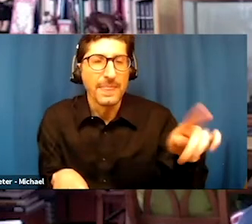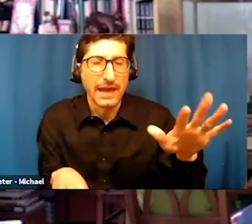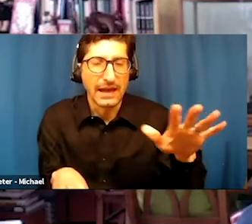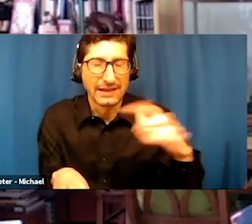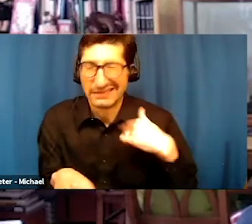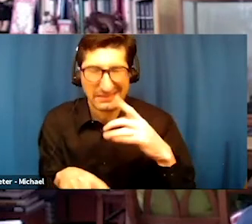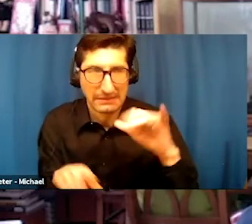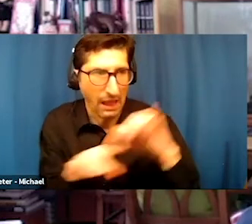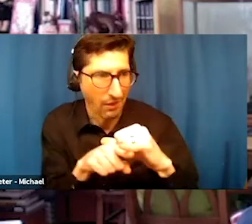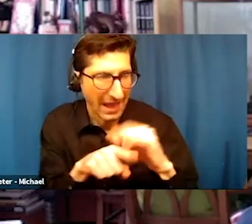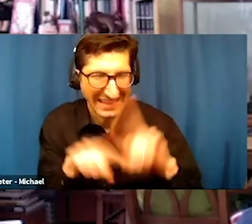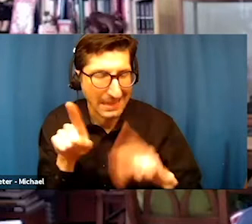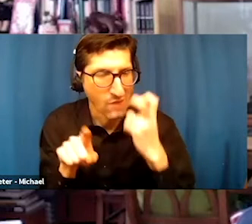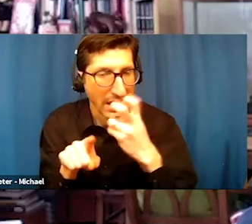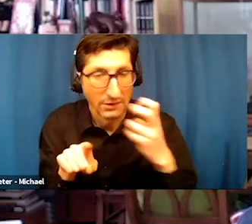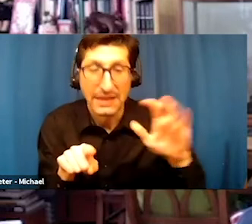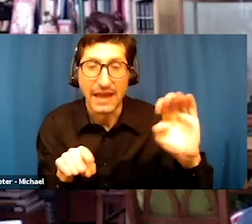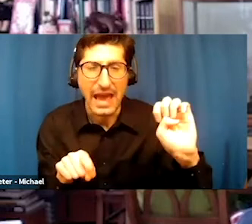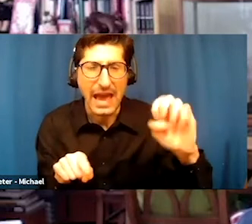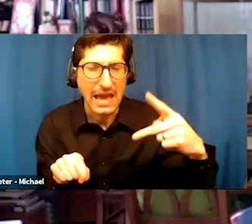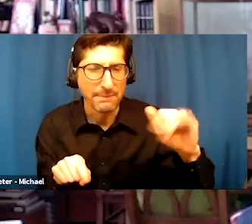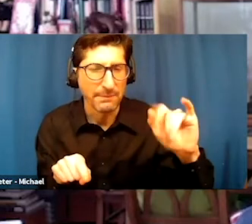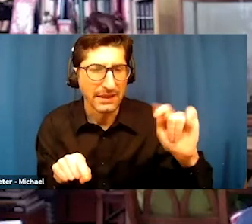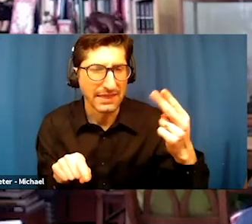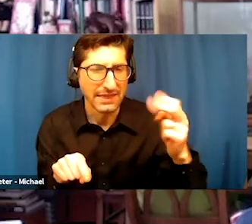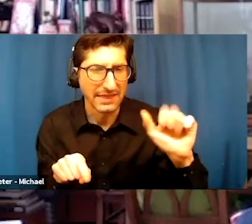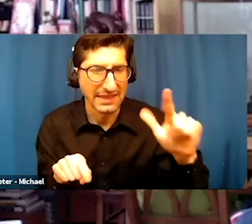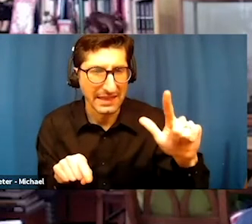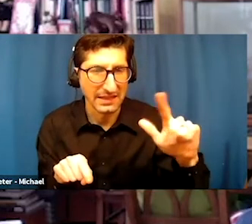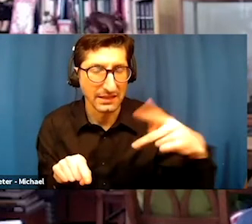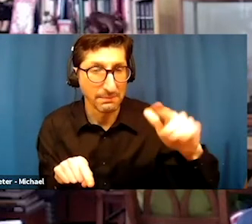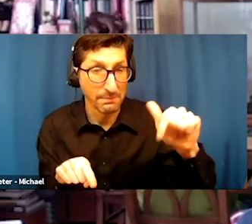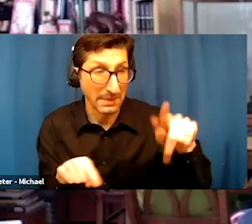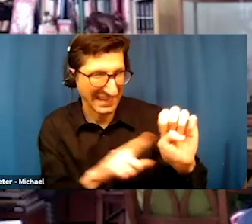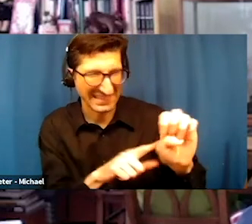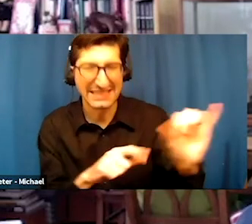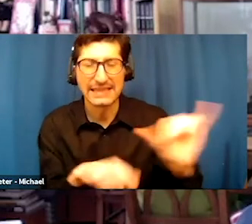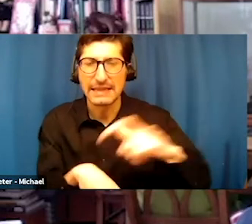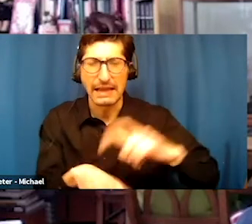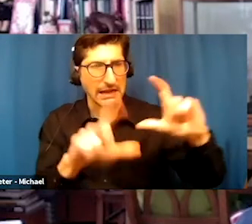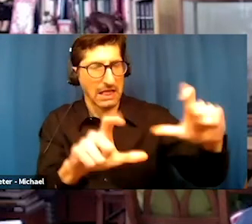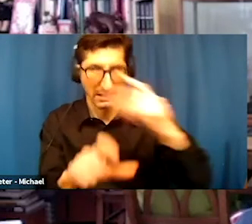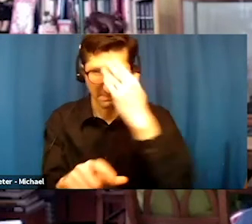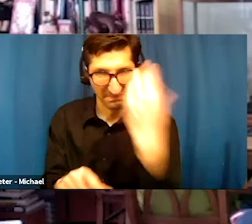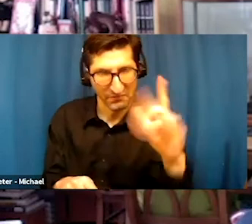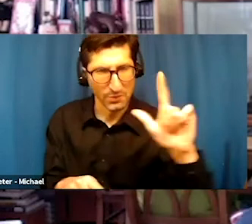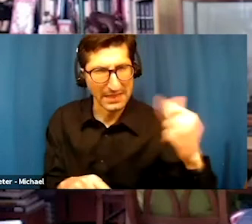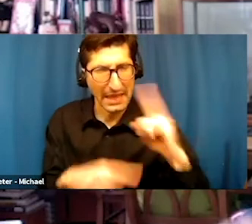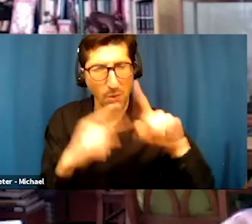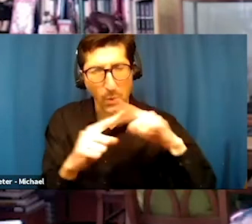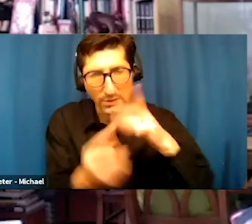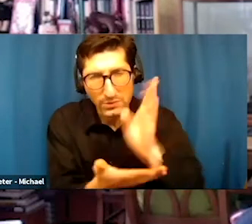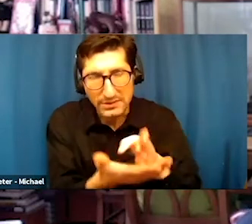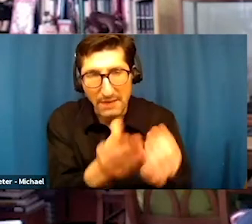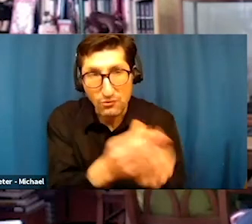is like a clock that tells your leg when to stop growing. We'll tell it to stop growing now.